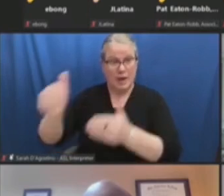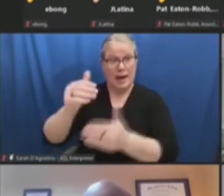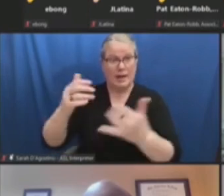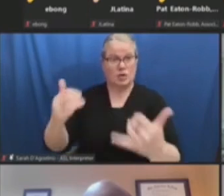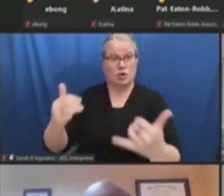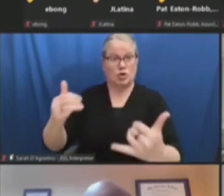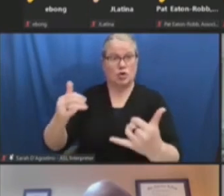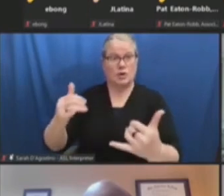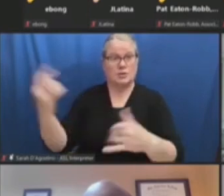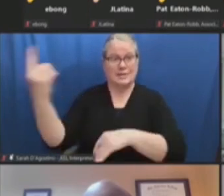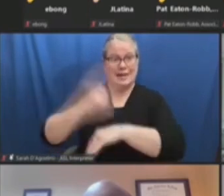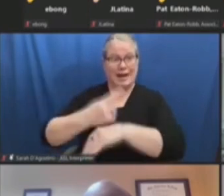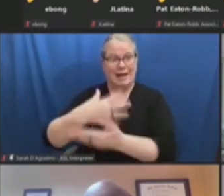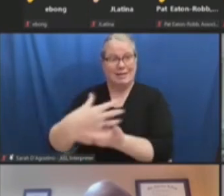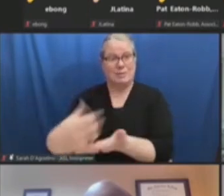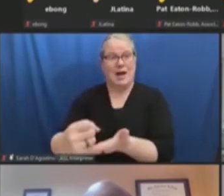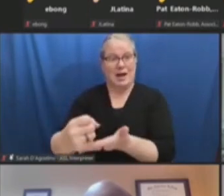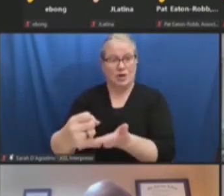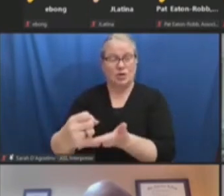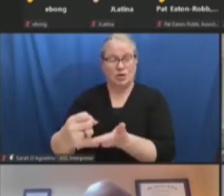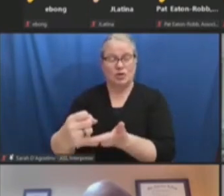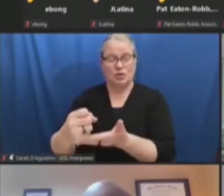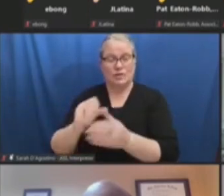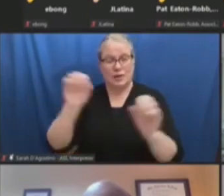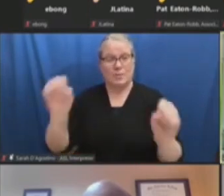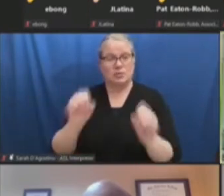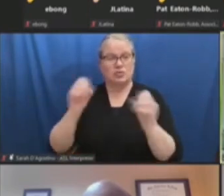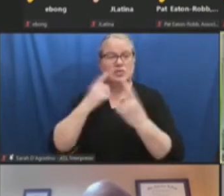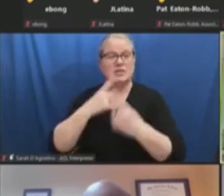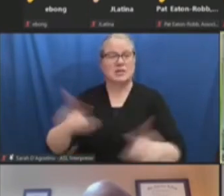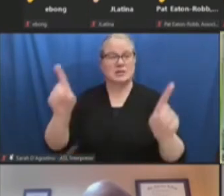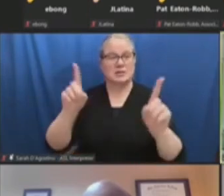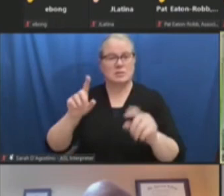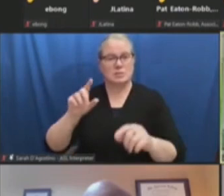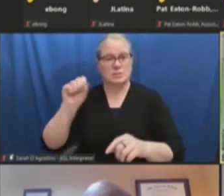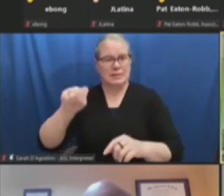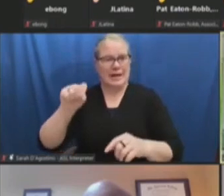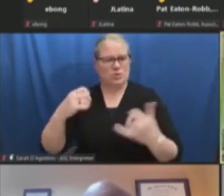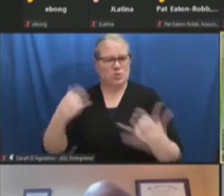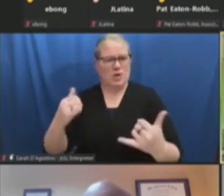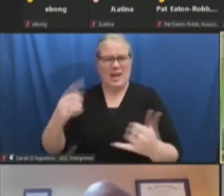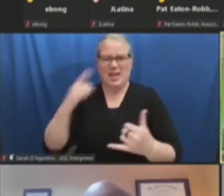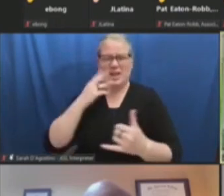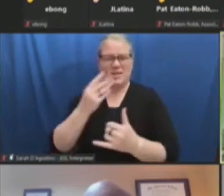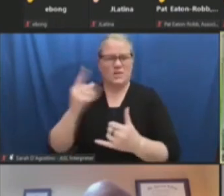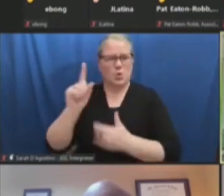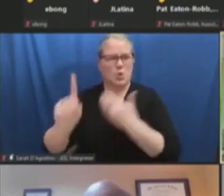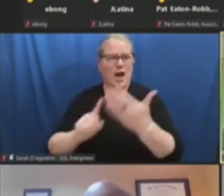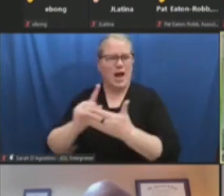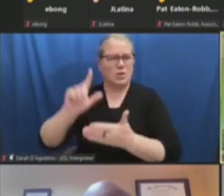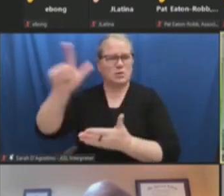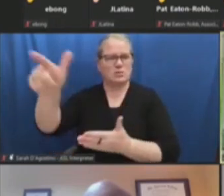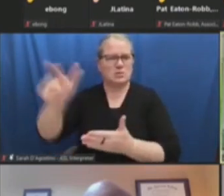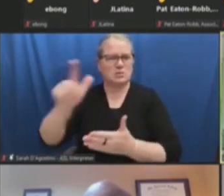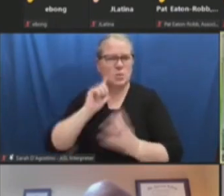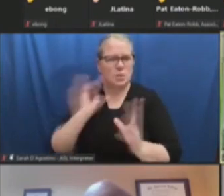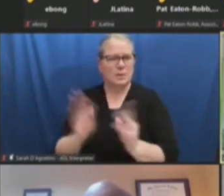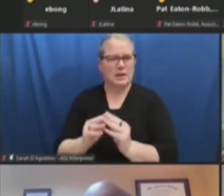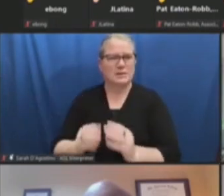expiration date of the emergency declarations? Yeah, today, I think in a couple hours.